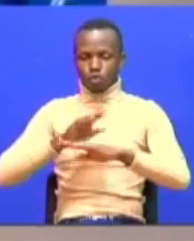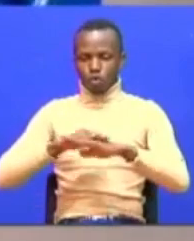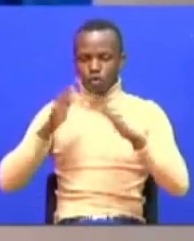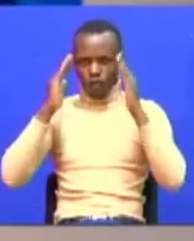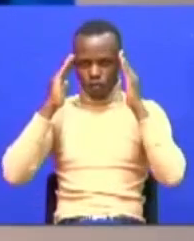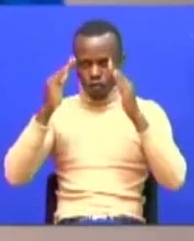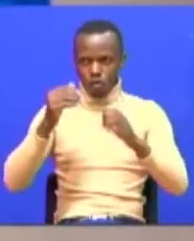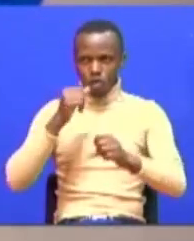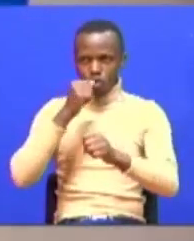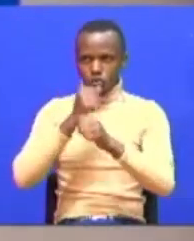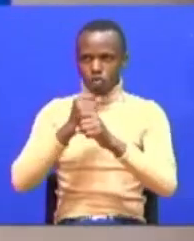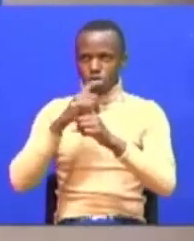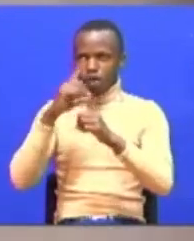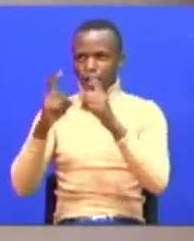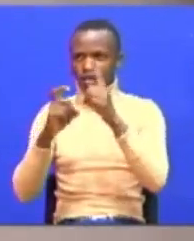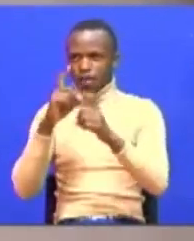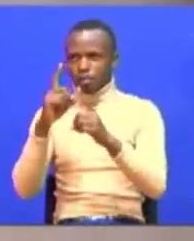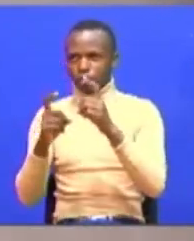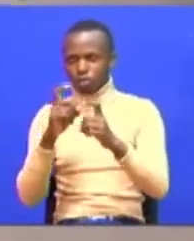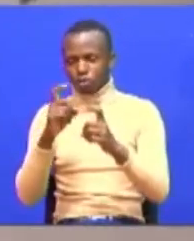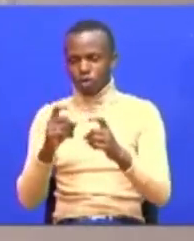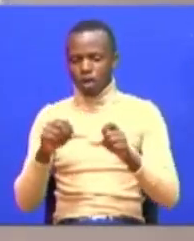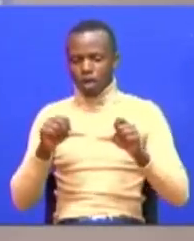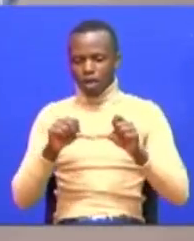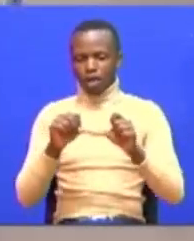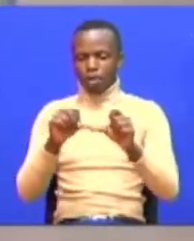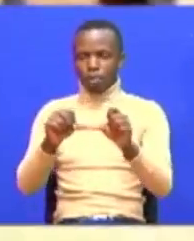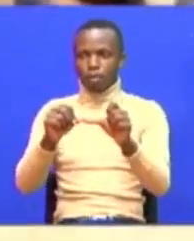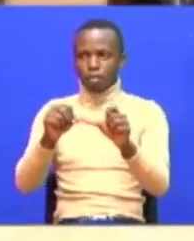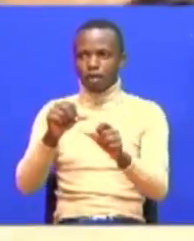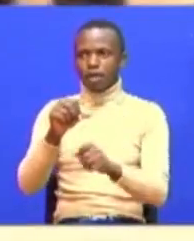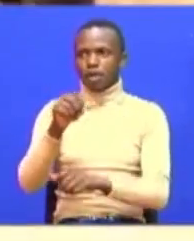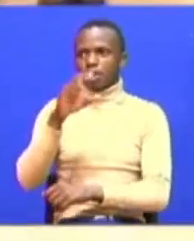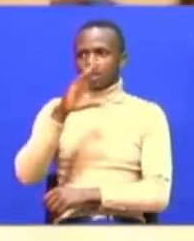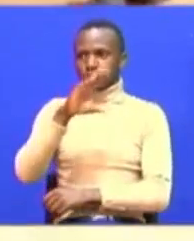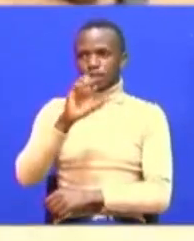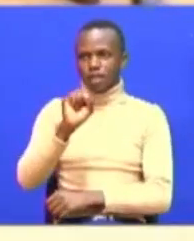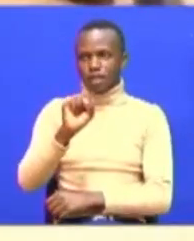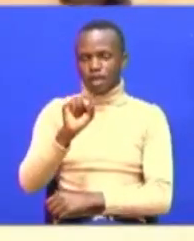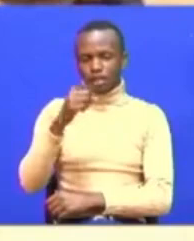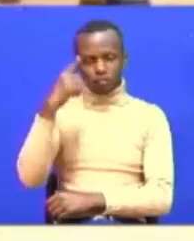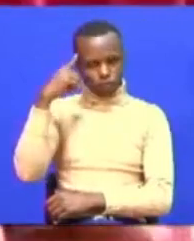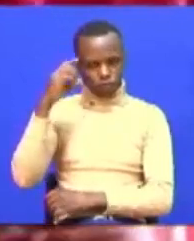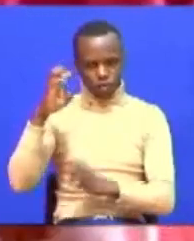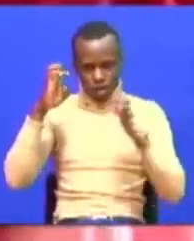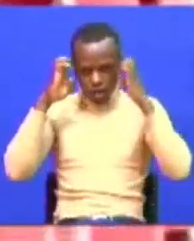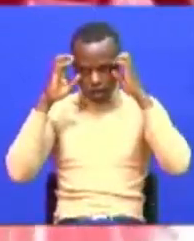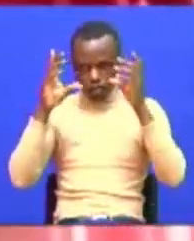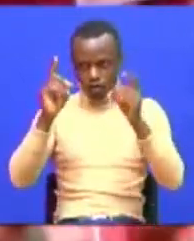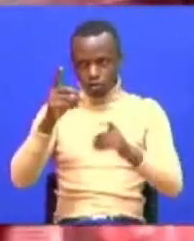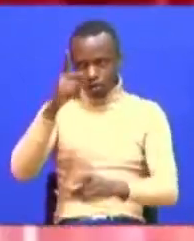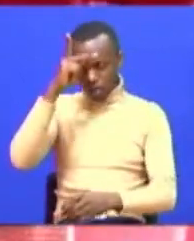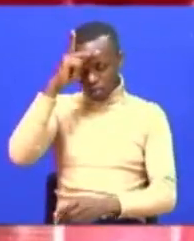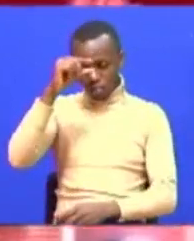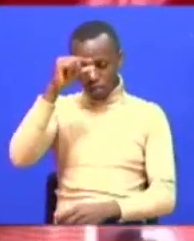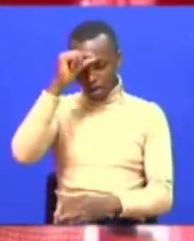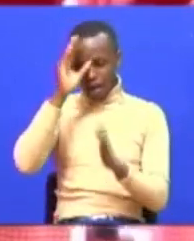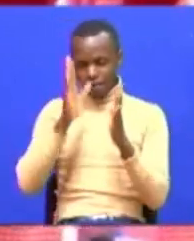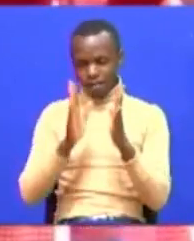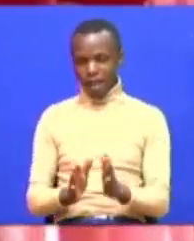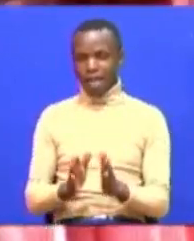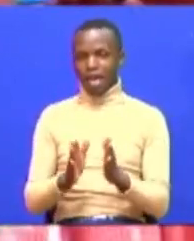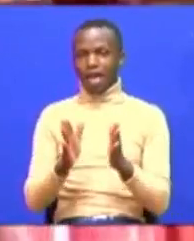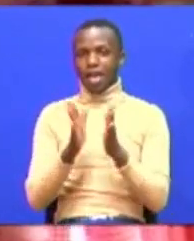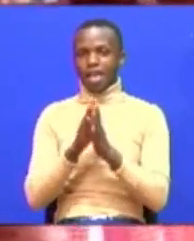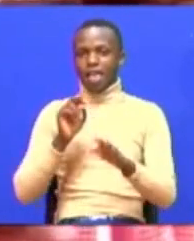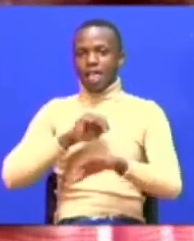undertake the national examinations. He was accompanied by Education Cabinet Secretary Ezekiel Machogu, Kiambu Governor Kemani Wamatangi, and